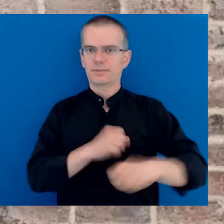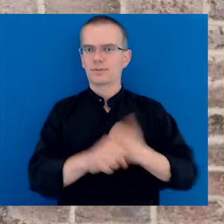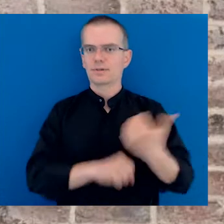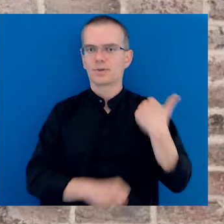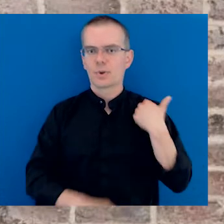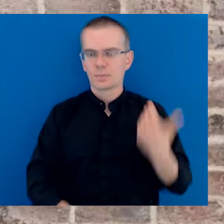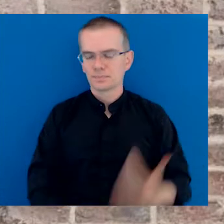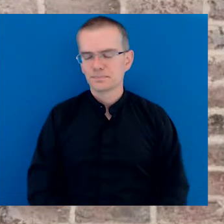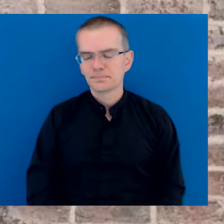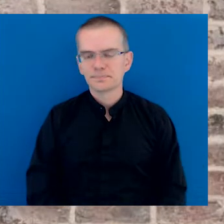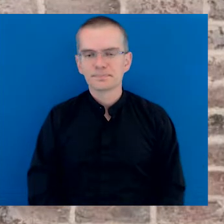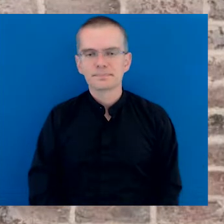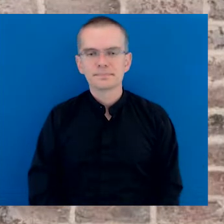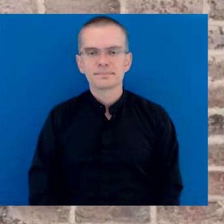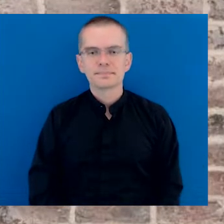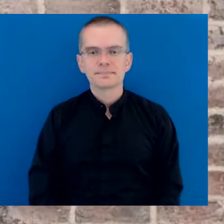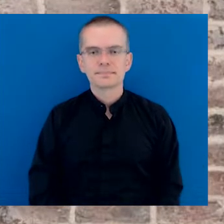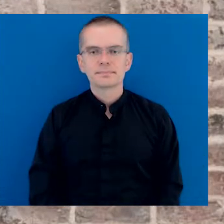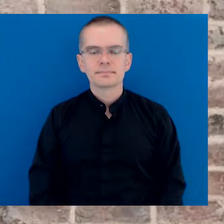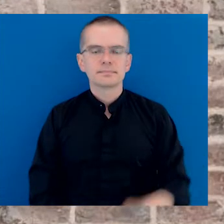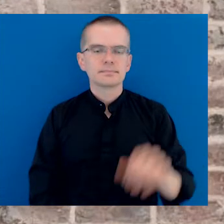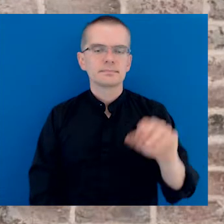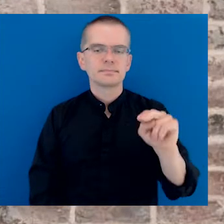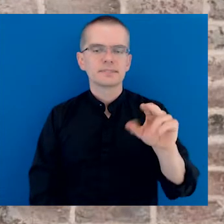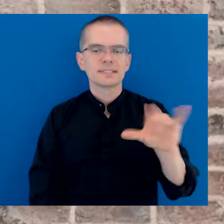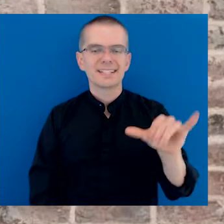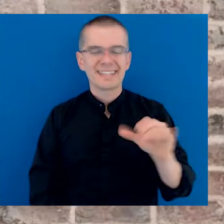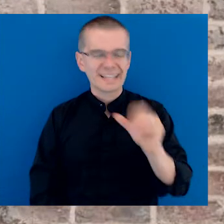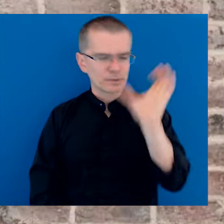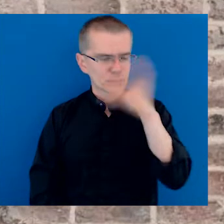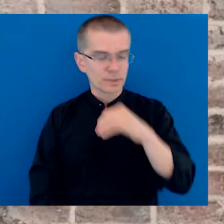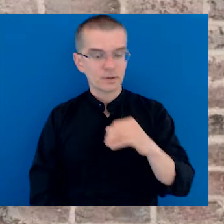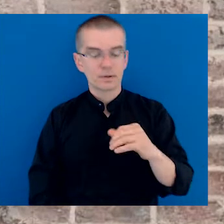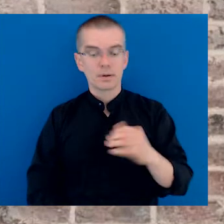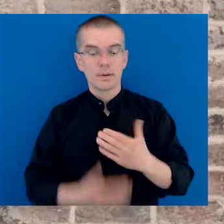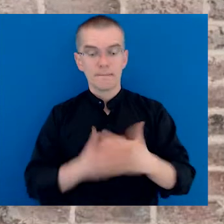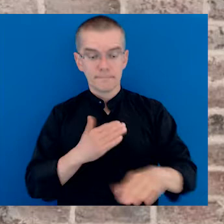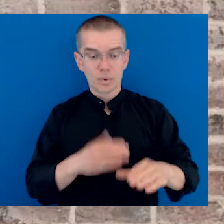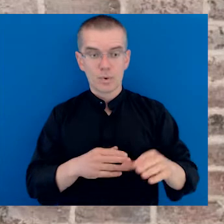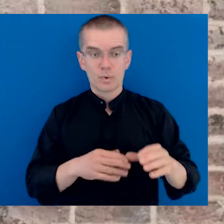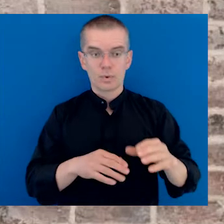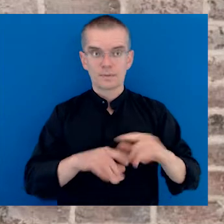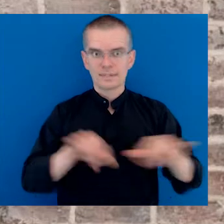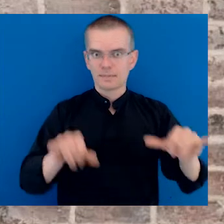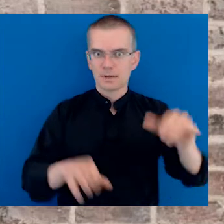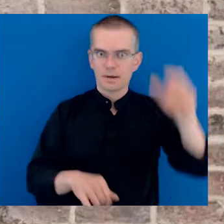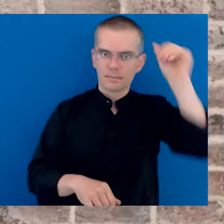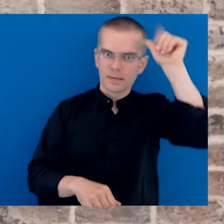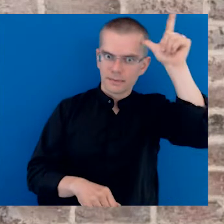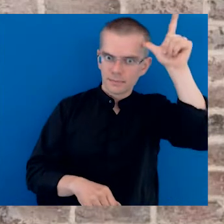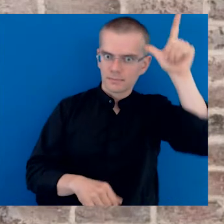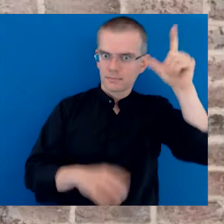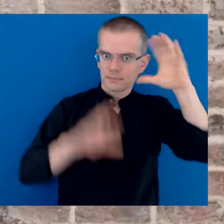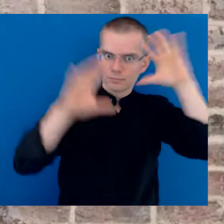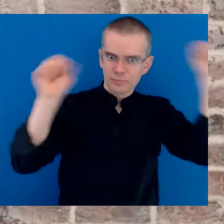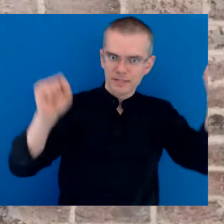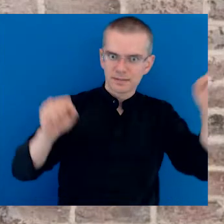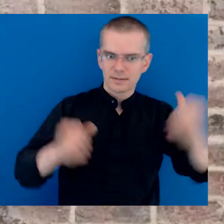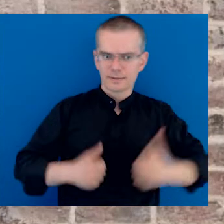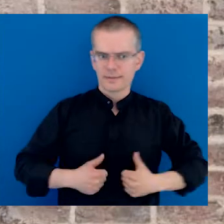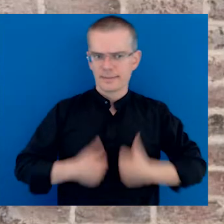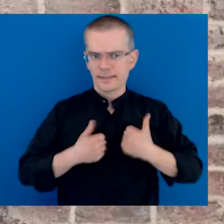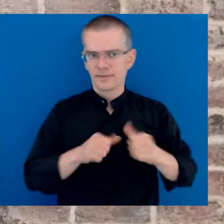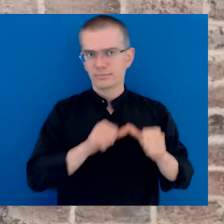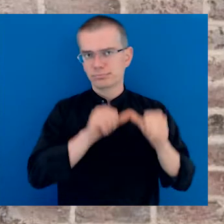ball player. But it was unusual for a man who was born when Abraham Lincoln was president to live that long, because the lifespan